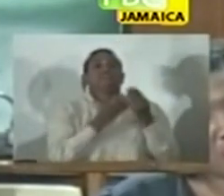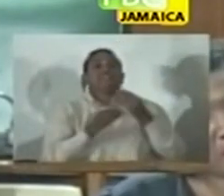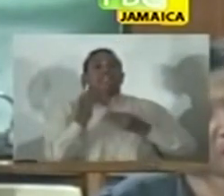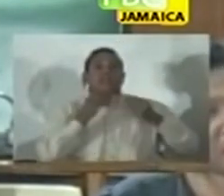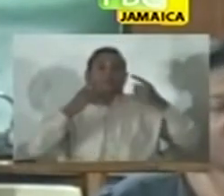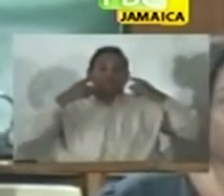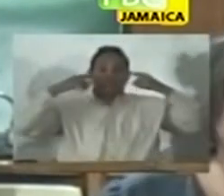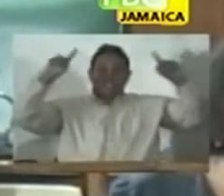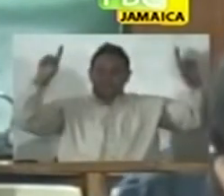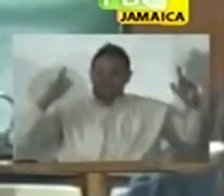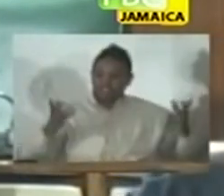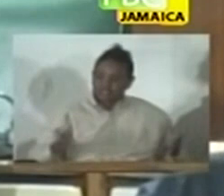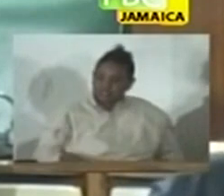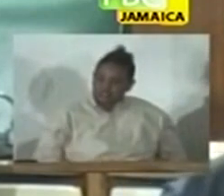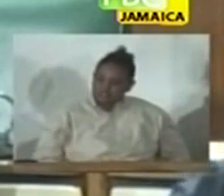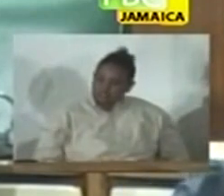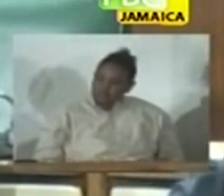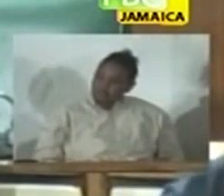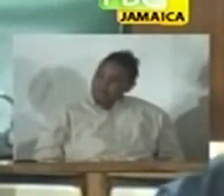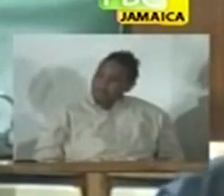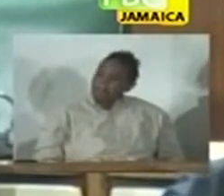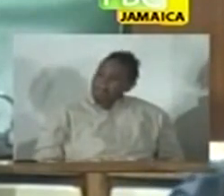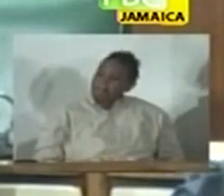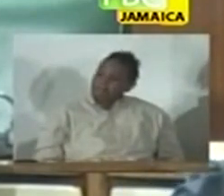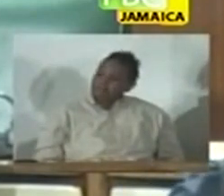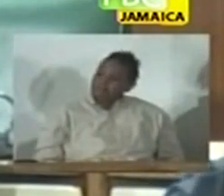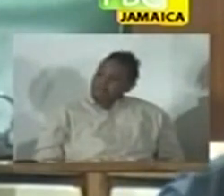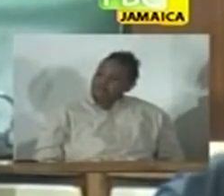prosperity. Mr. President,